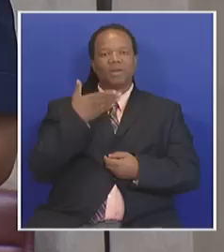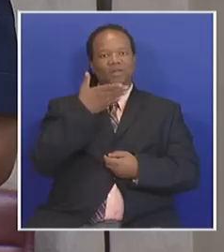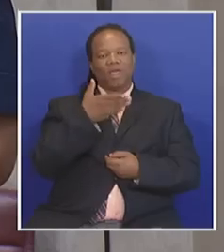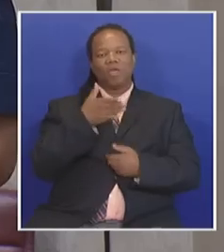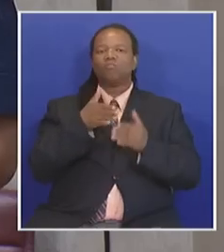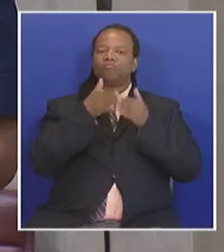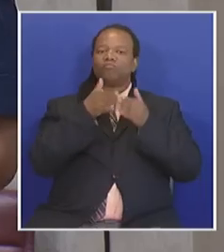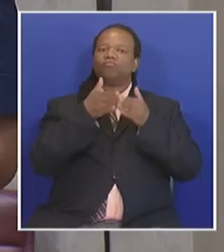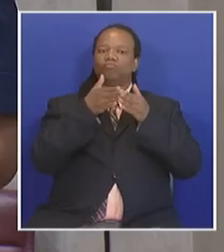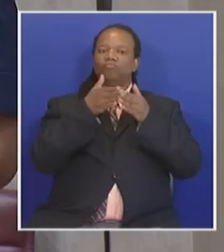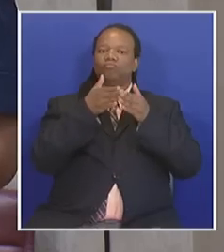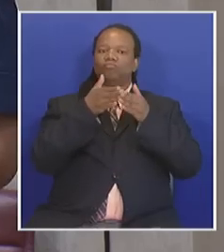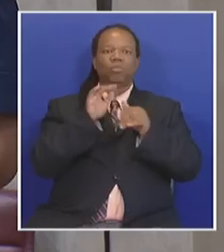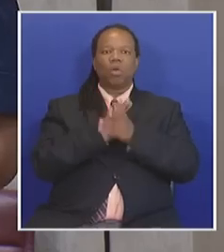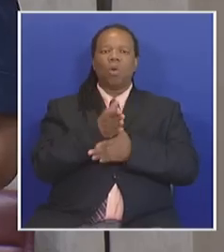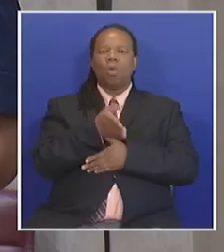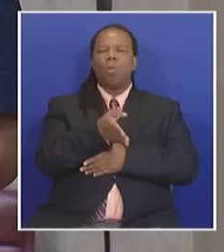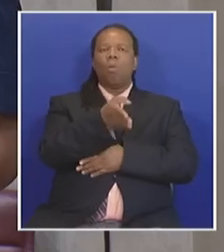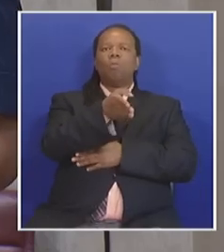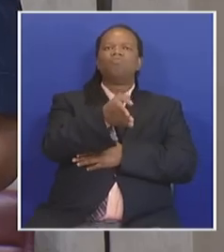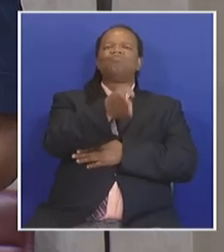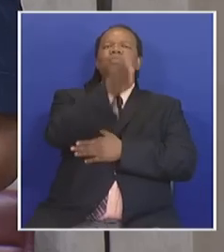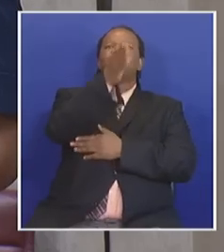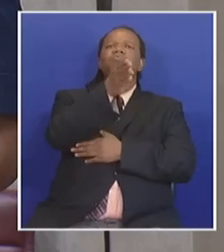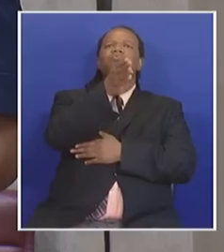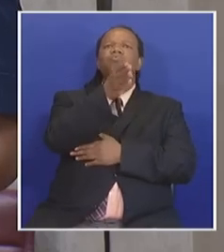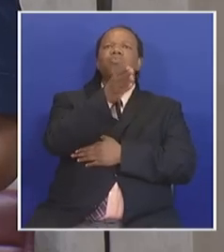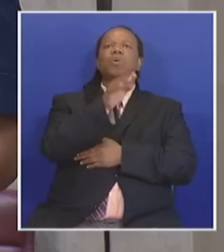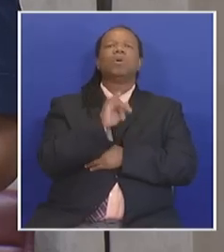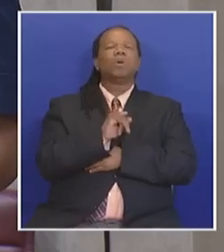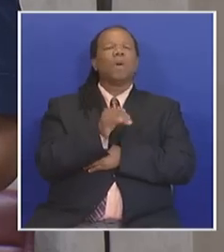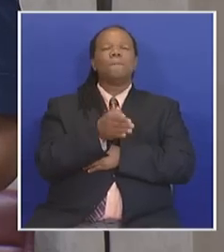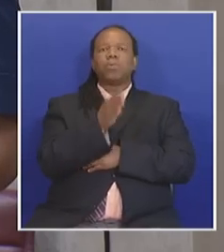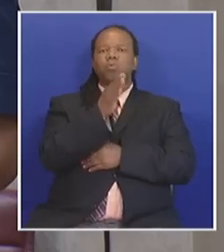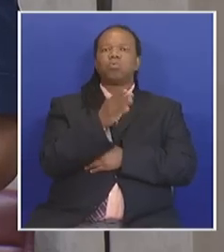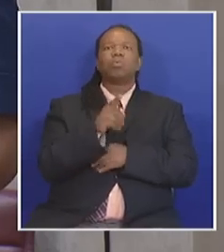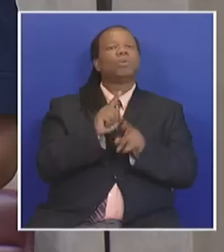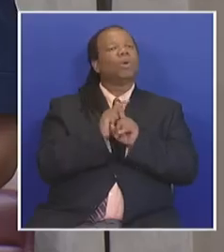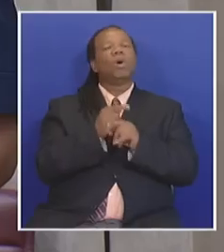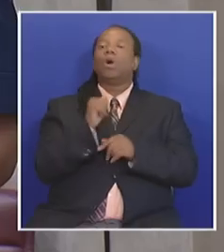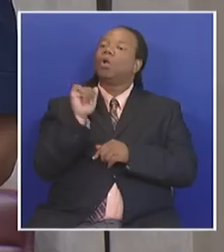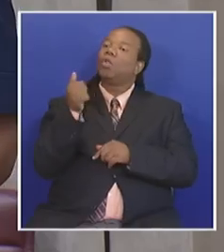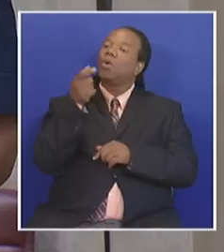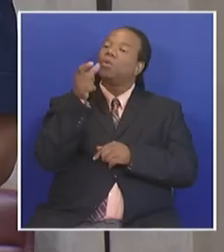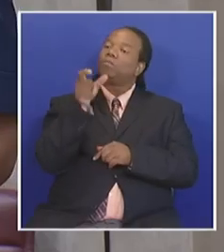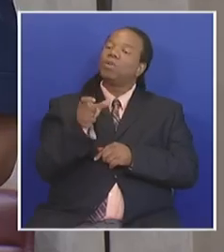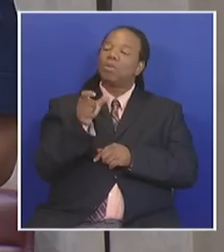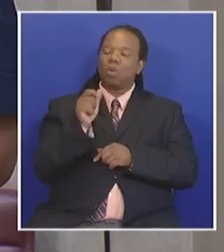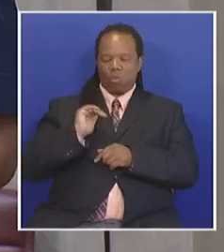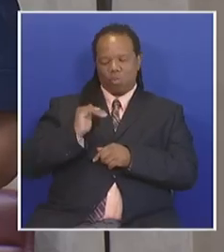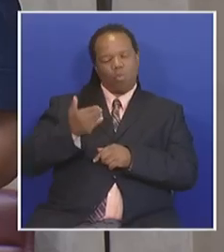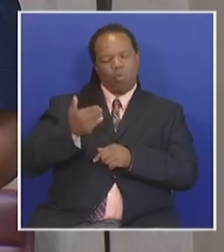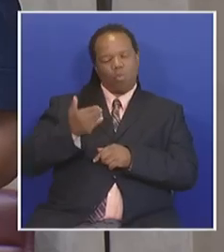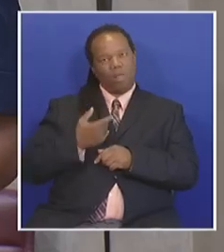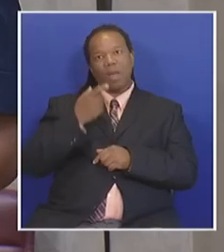through 21-gun salute, the shots fired were also to thank the gallant efforts of many courageous women and